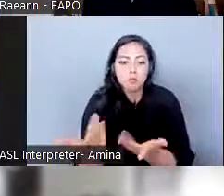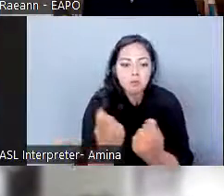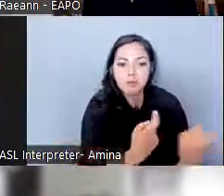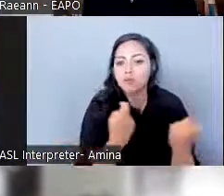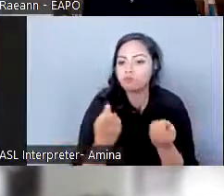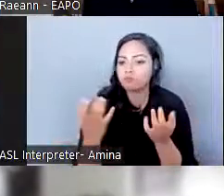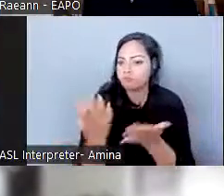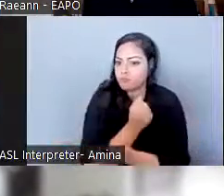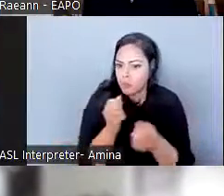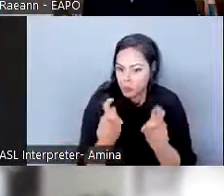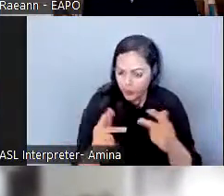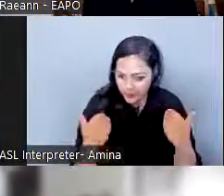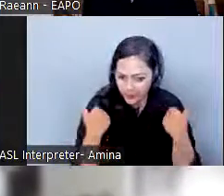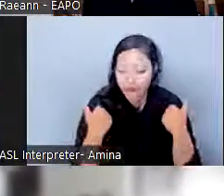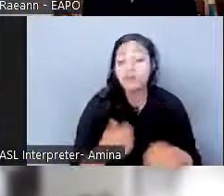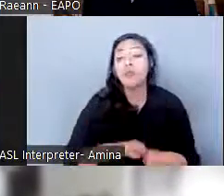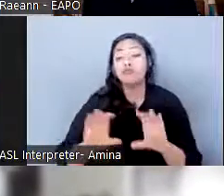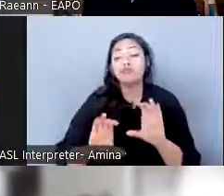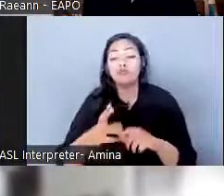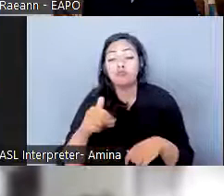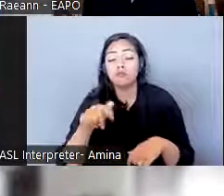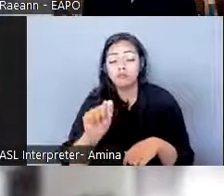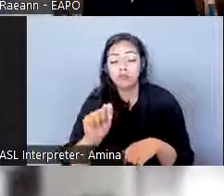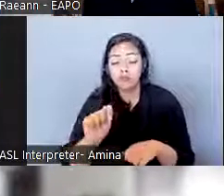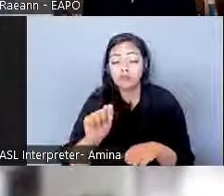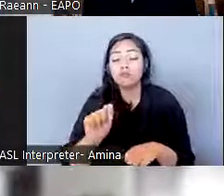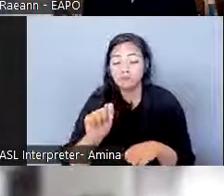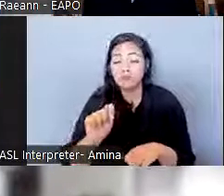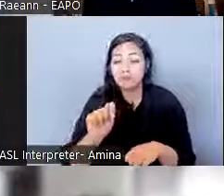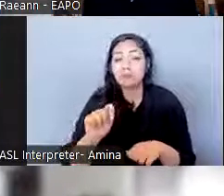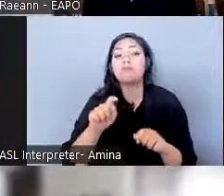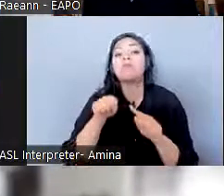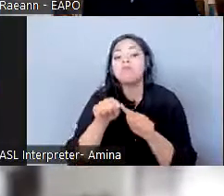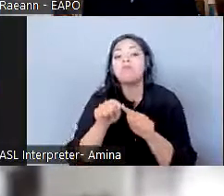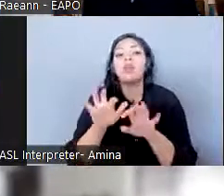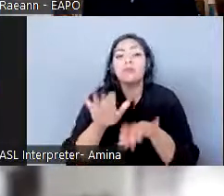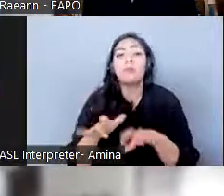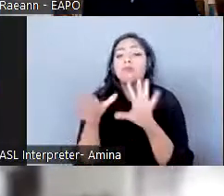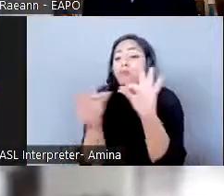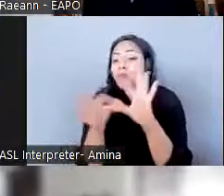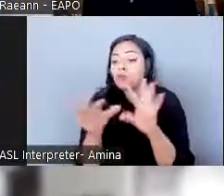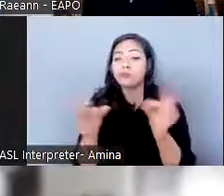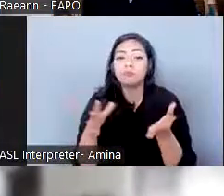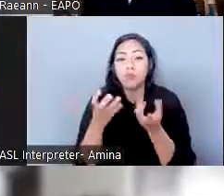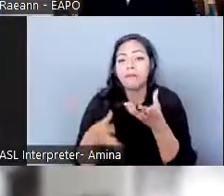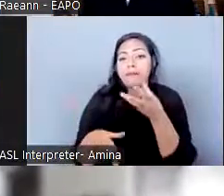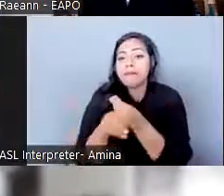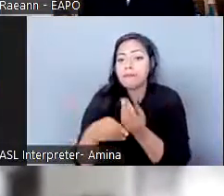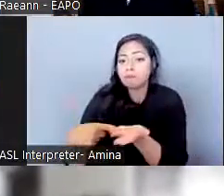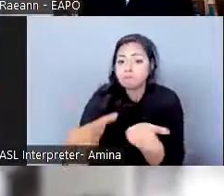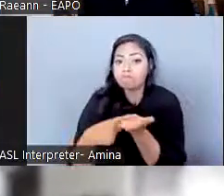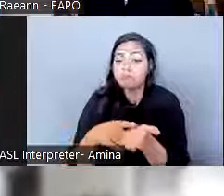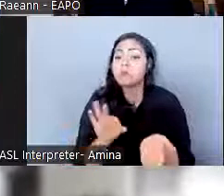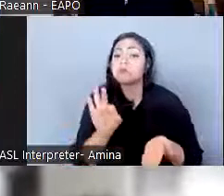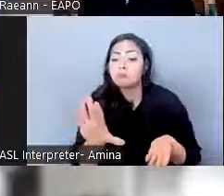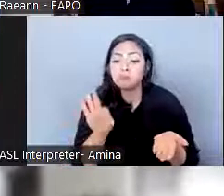make comments, anything that you'd like to add to the discussion today. If you have a specific question in regards to frauds